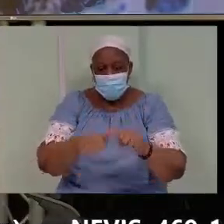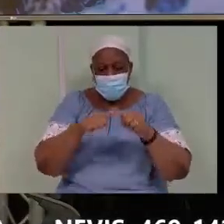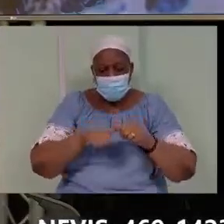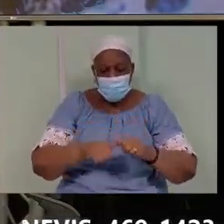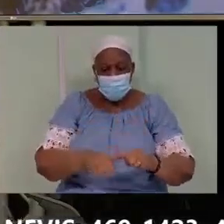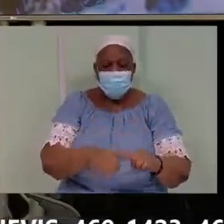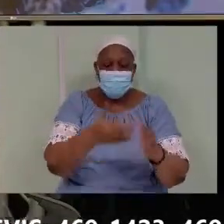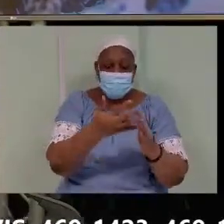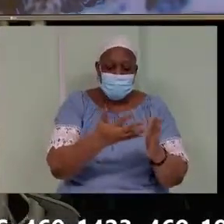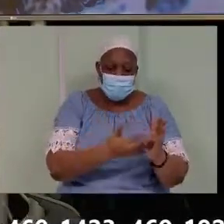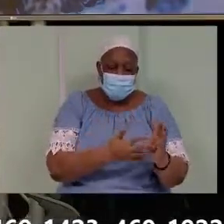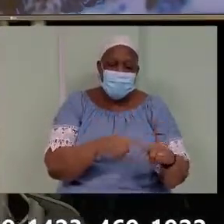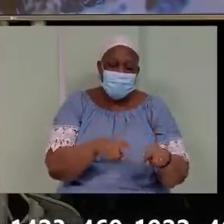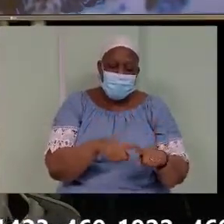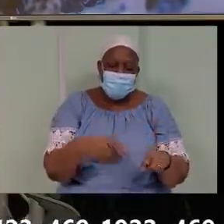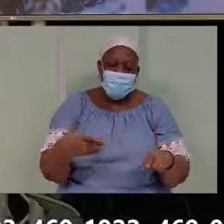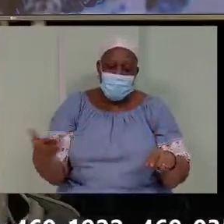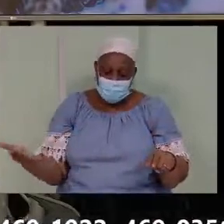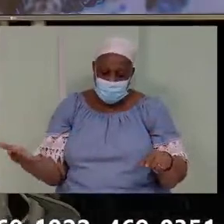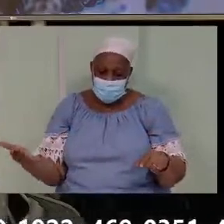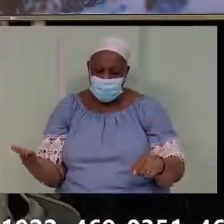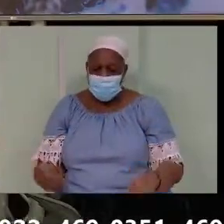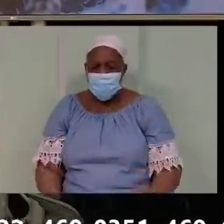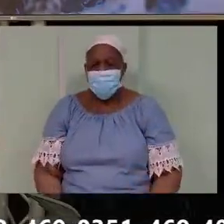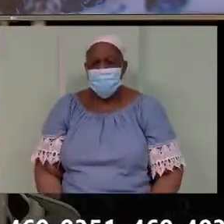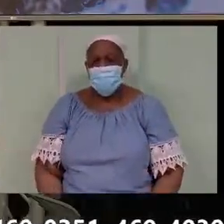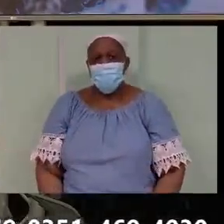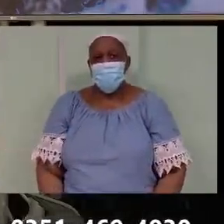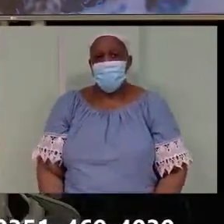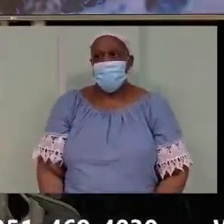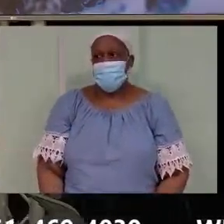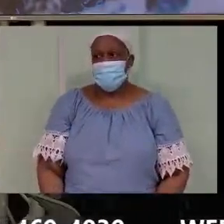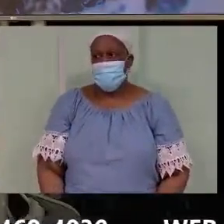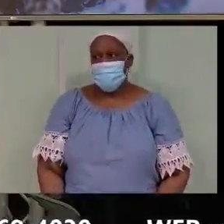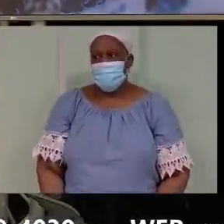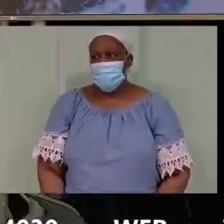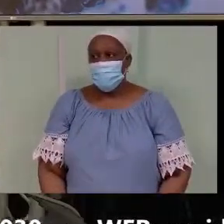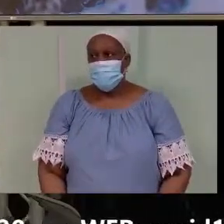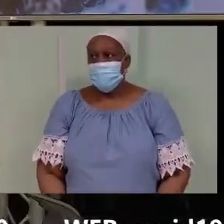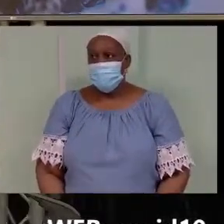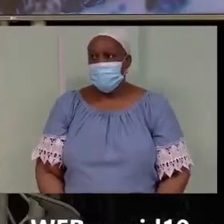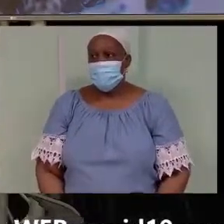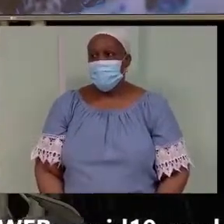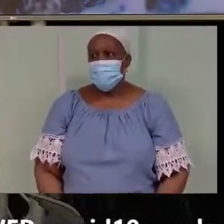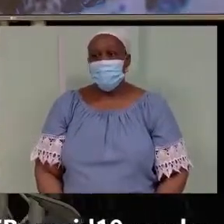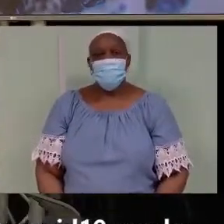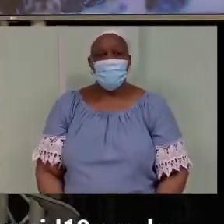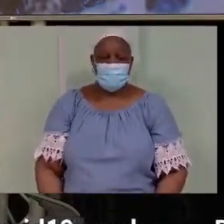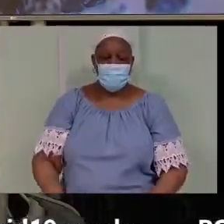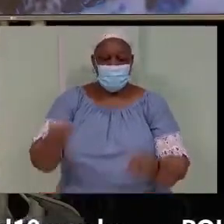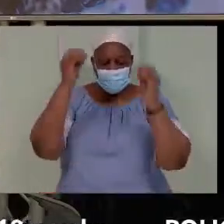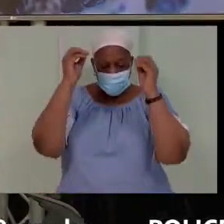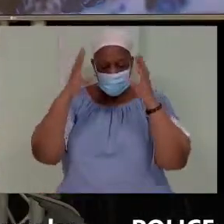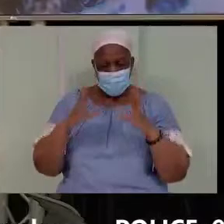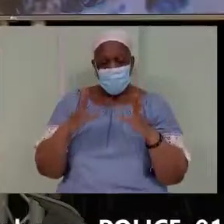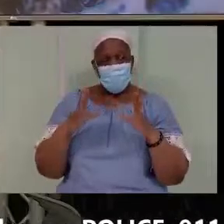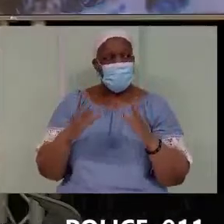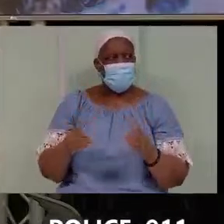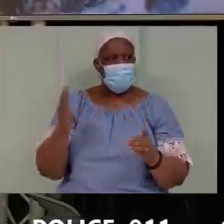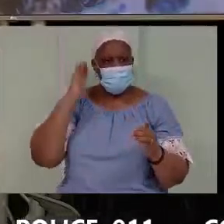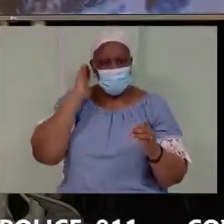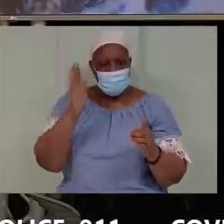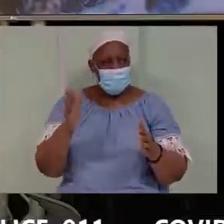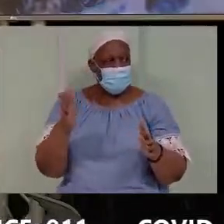throughout the school term. And teachers will be encouraged to use their teaching